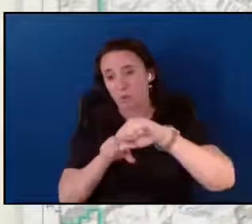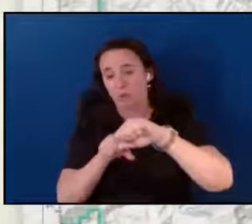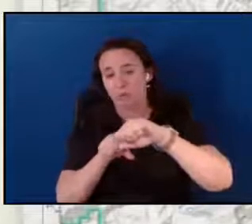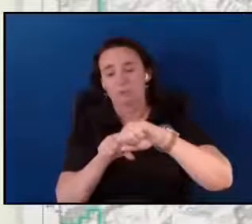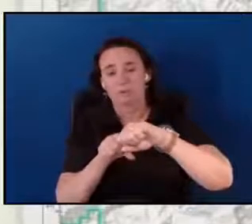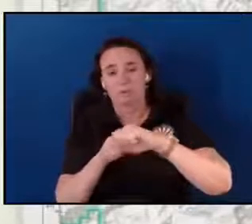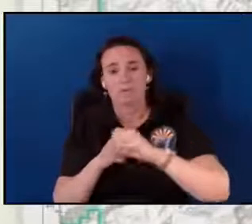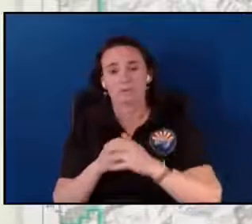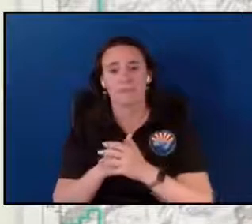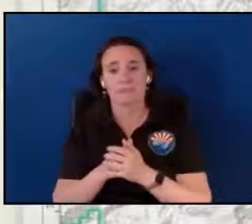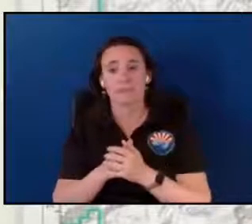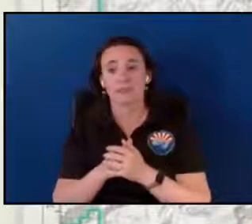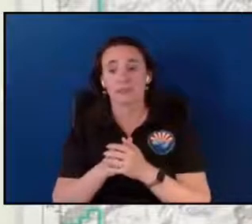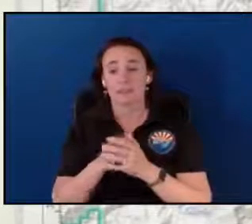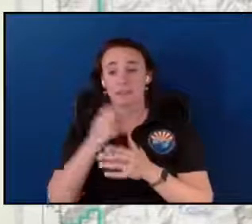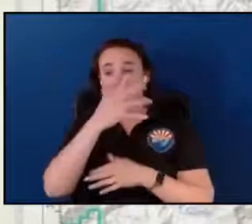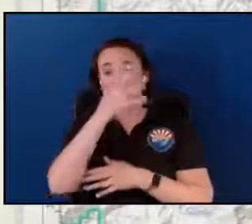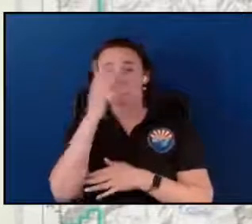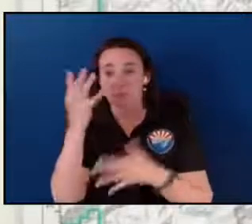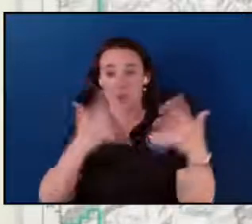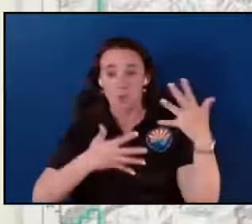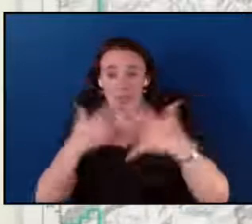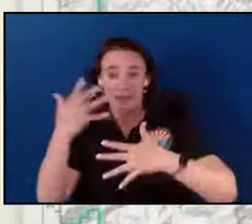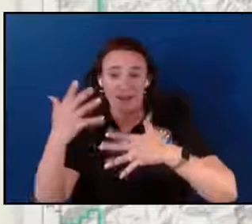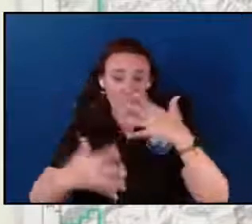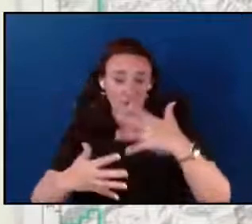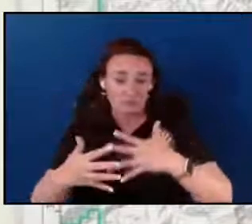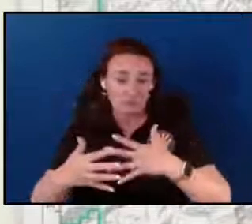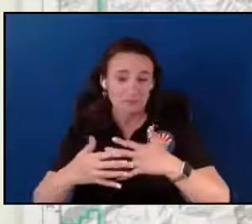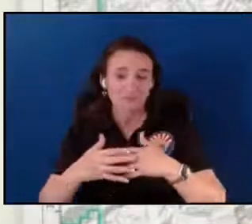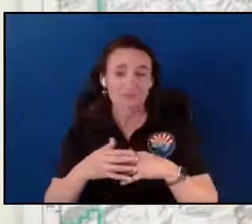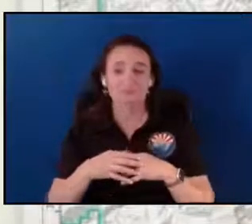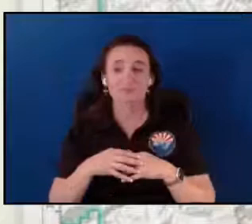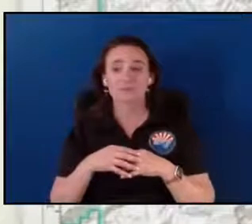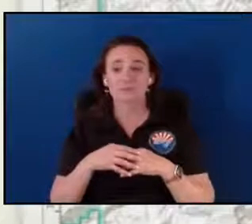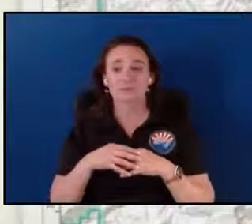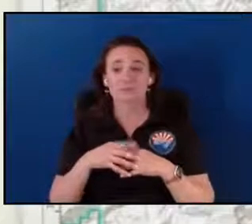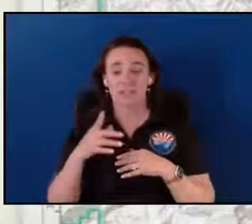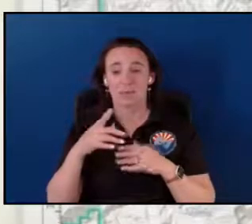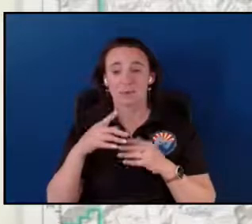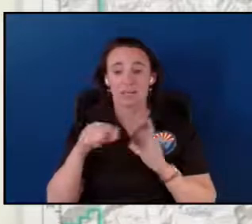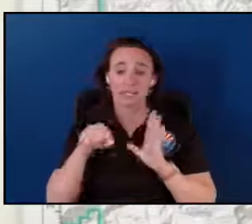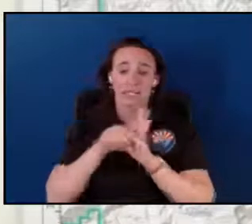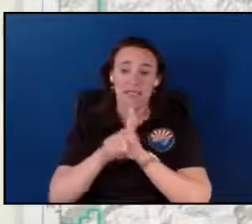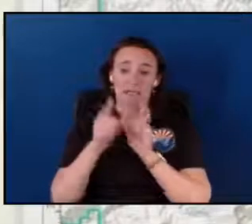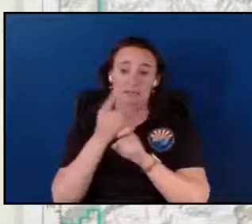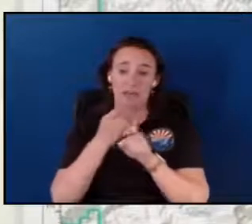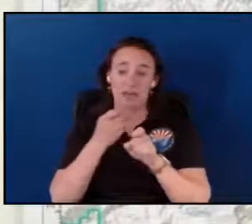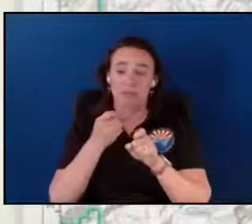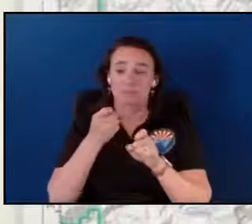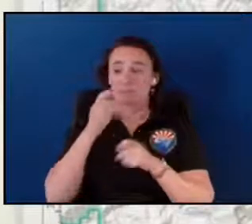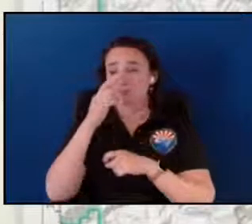the blowdown, which is the trees that were bug killed and the winds hit it, fell on the